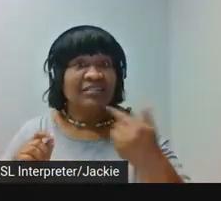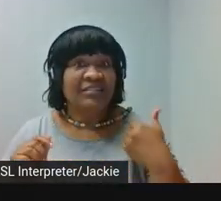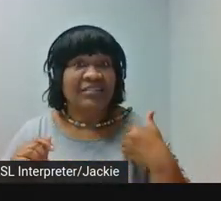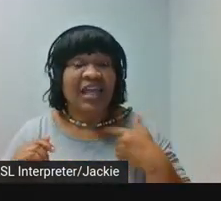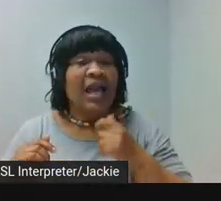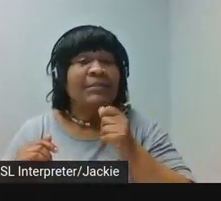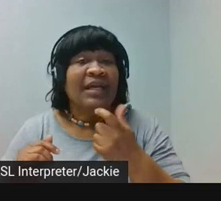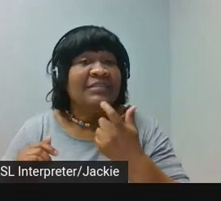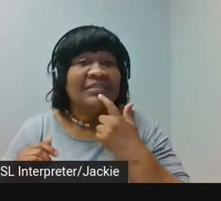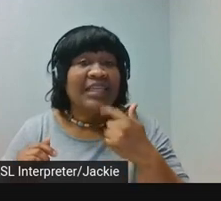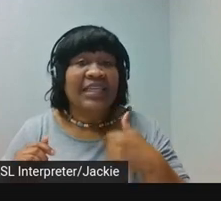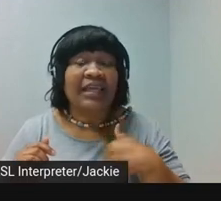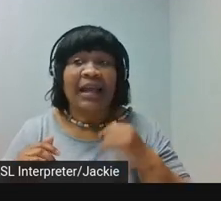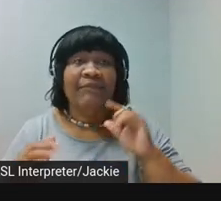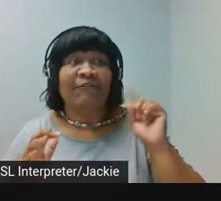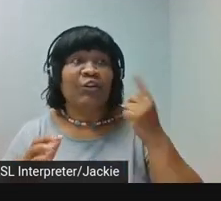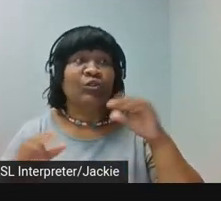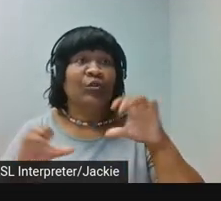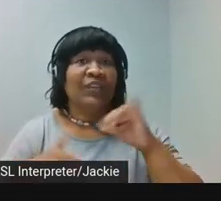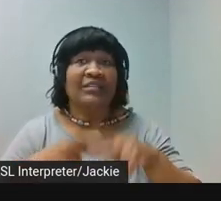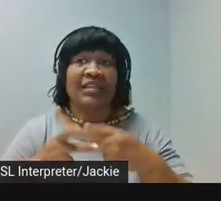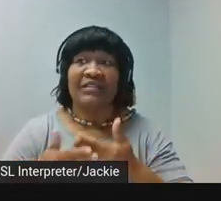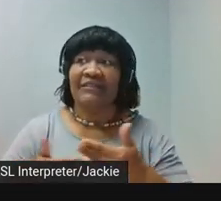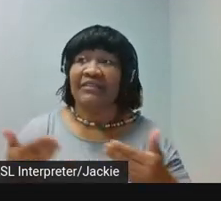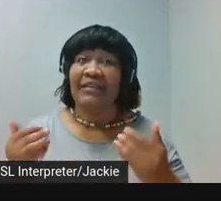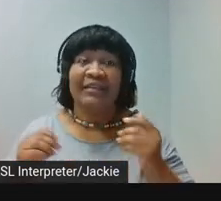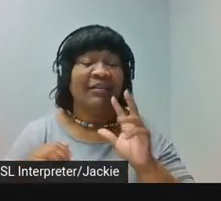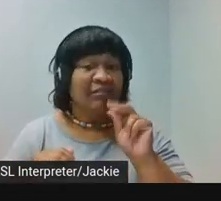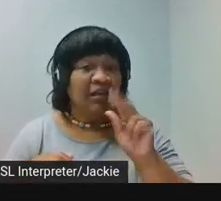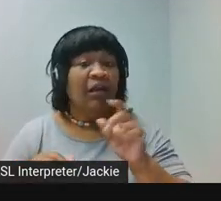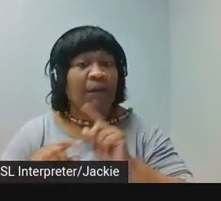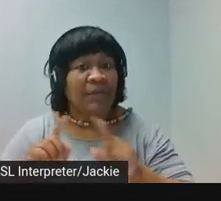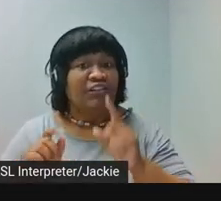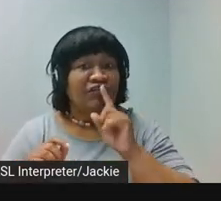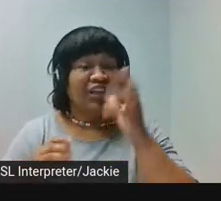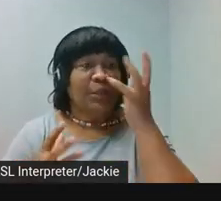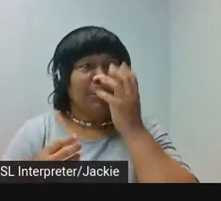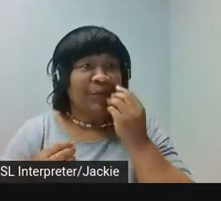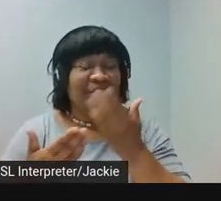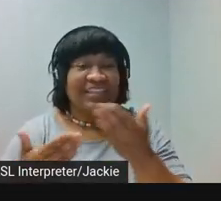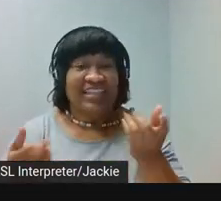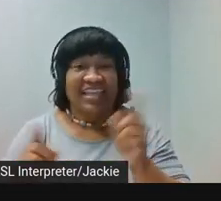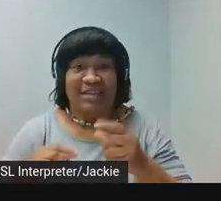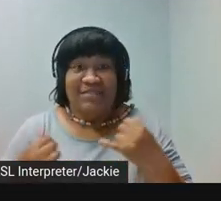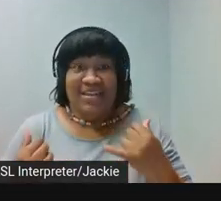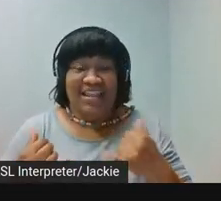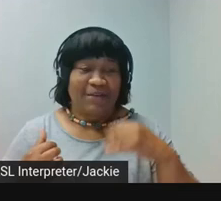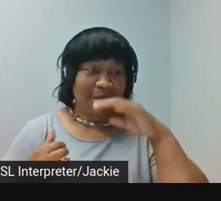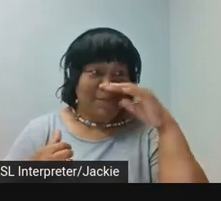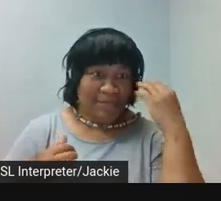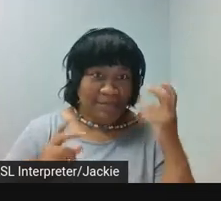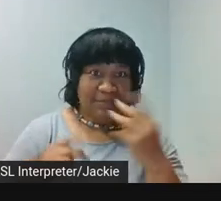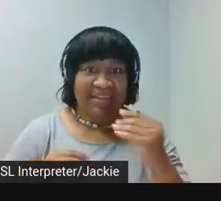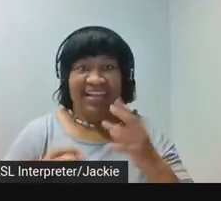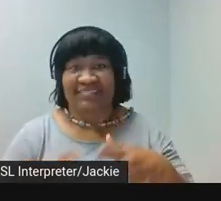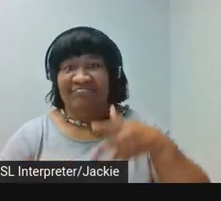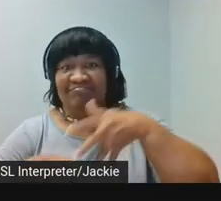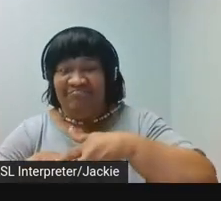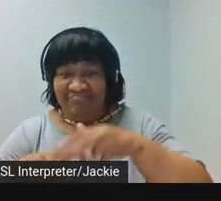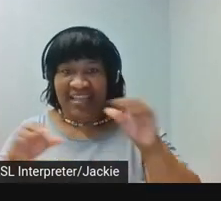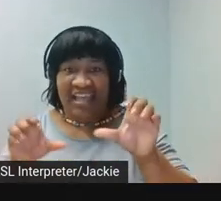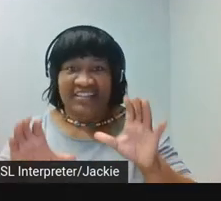claiming to be a first in this collaborative process, but it's a really beautiful thing happening right now with black and indigenous activists.